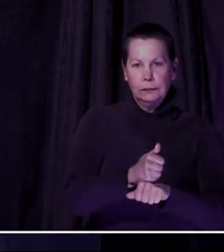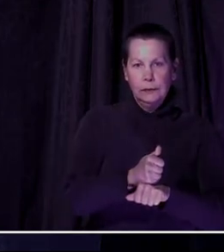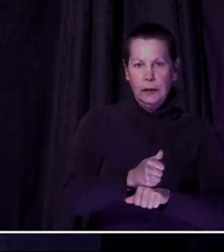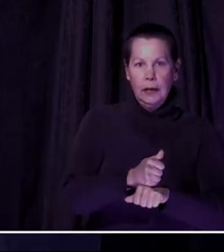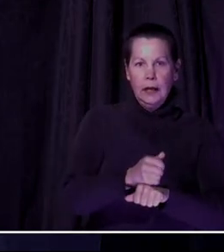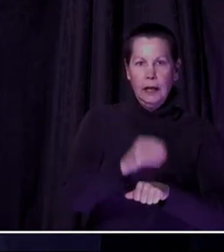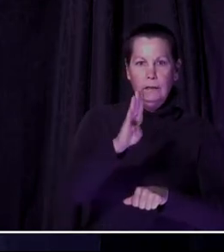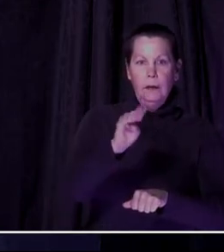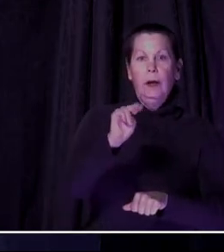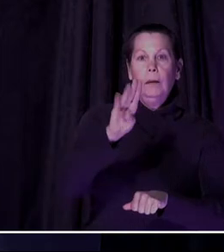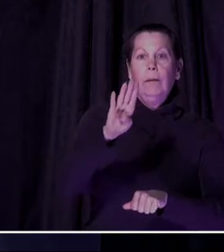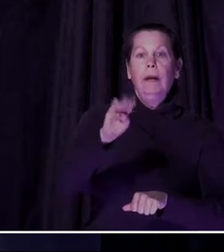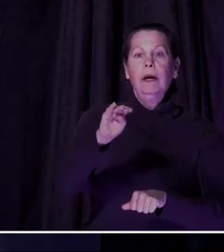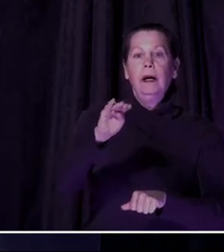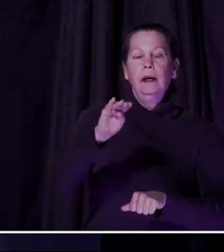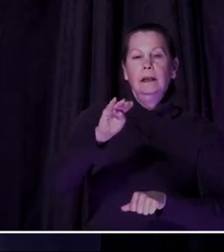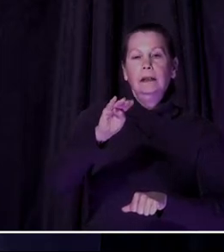Bubba Gump Shrimp.